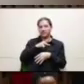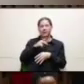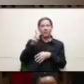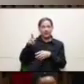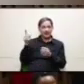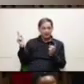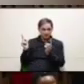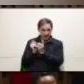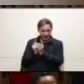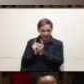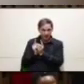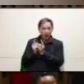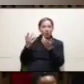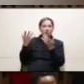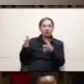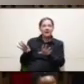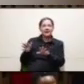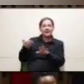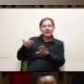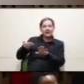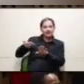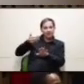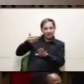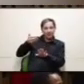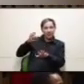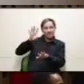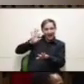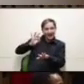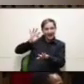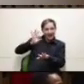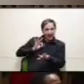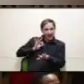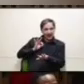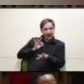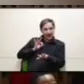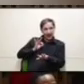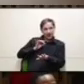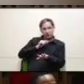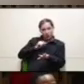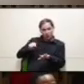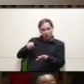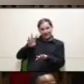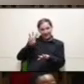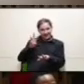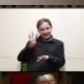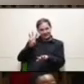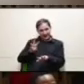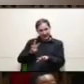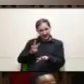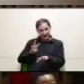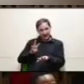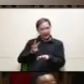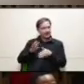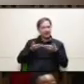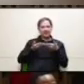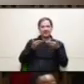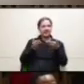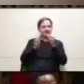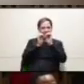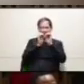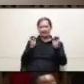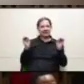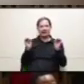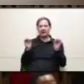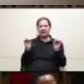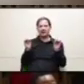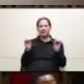Friday, already from Monday until Thursday, there were no services that could